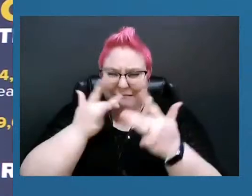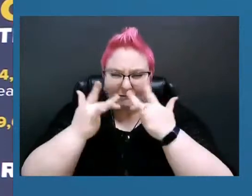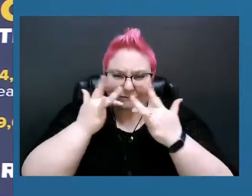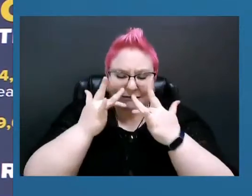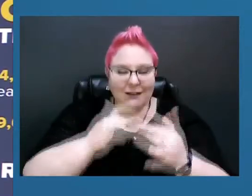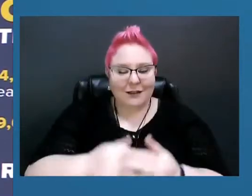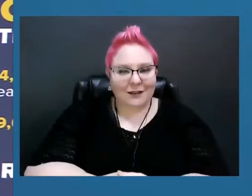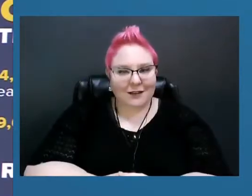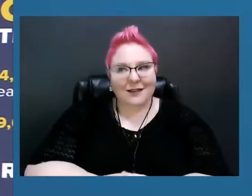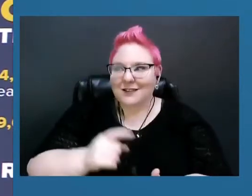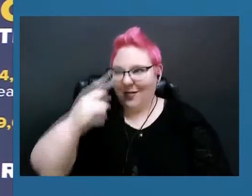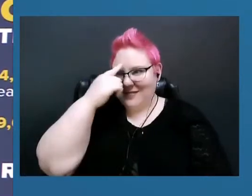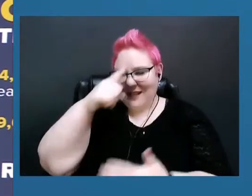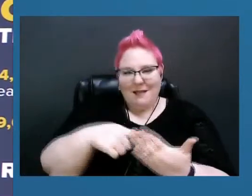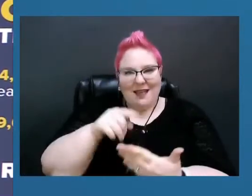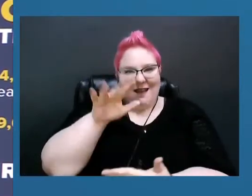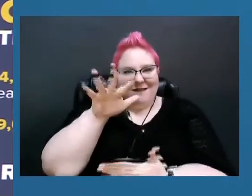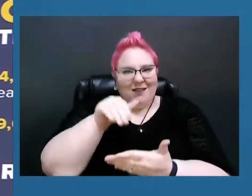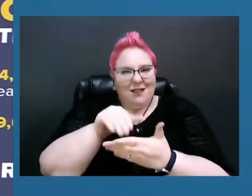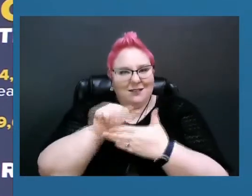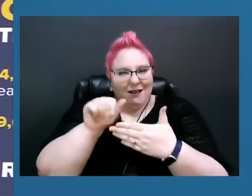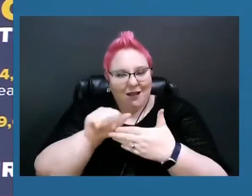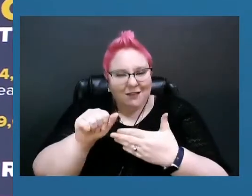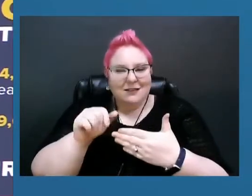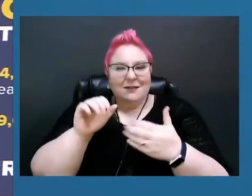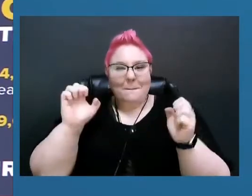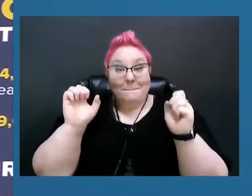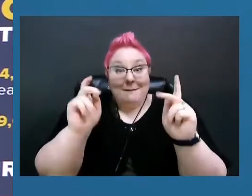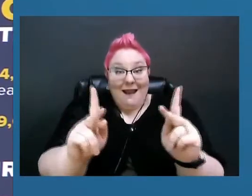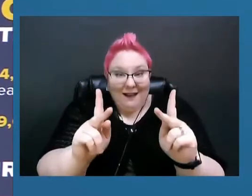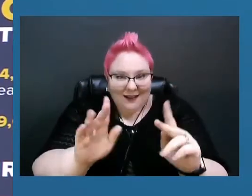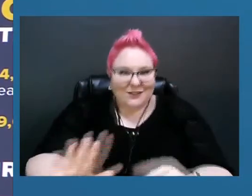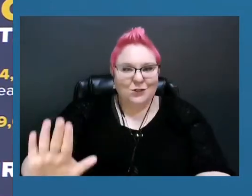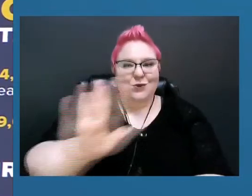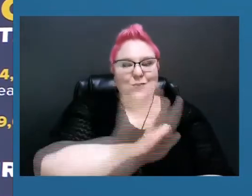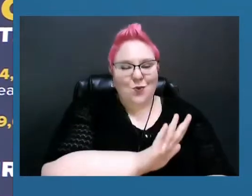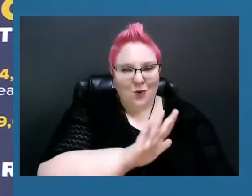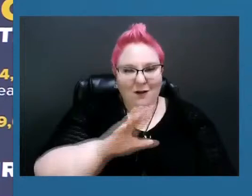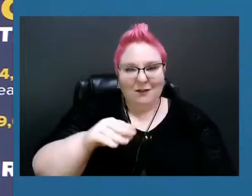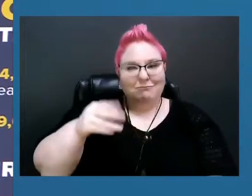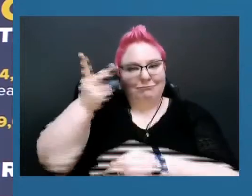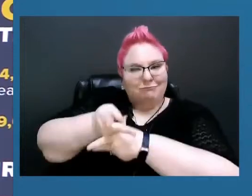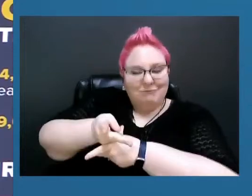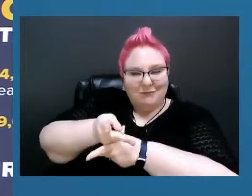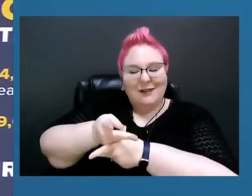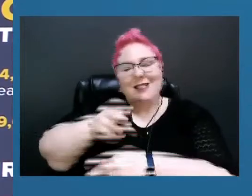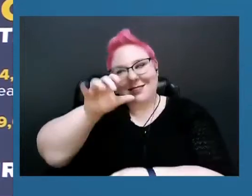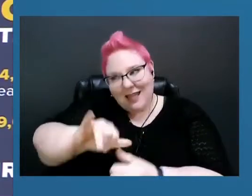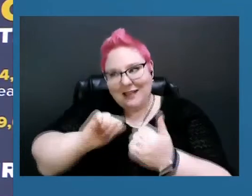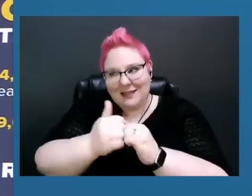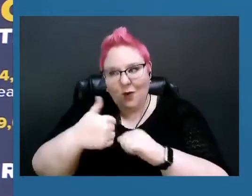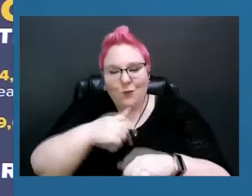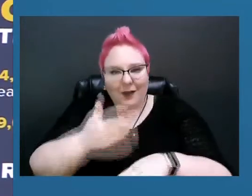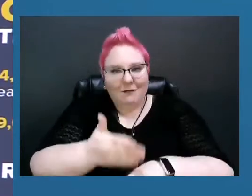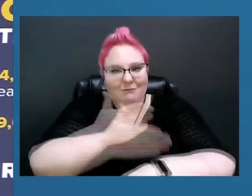$5,000 back in the pockets of New York families, and it's starting right away. That's how we start making the difference.